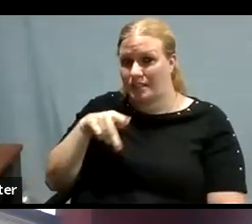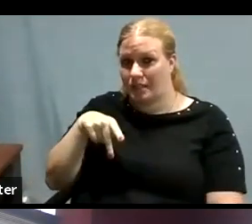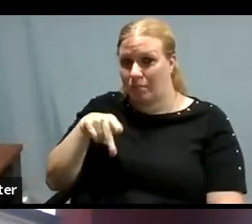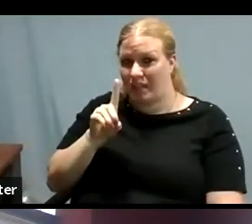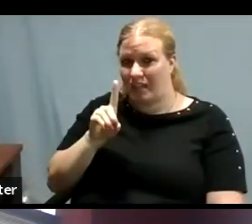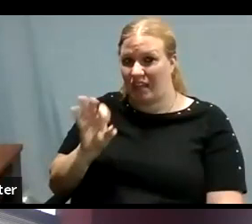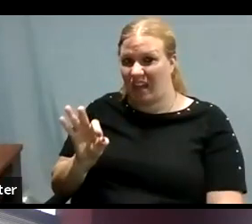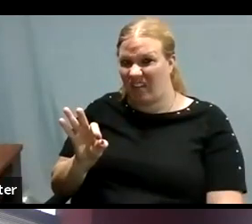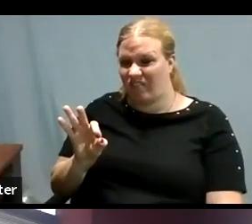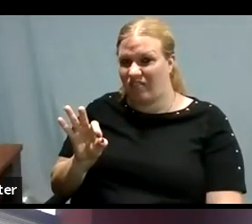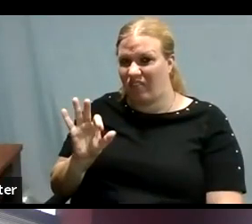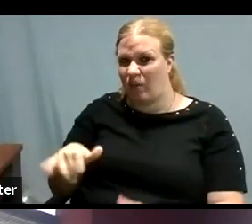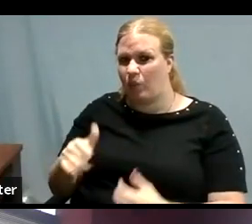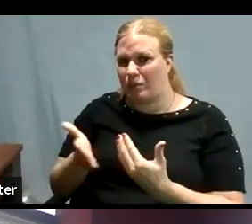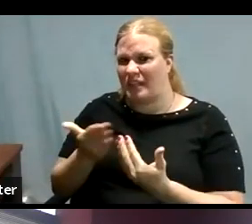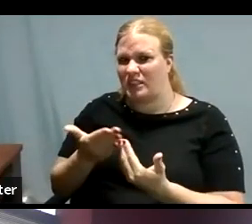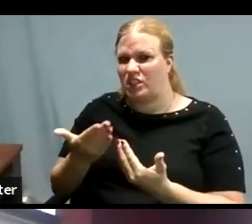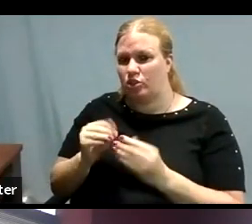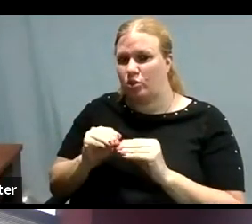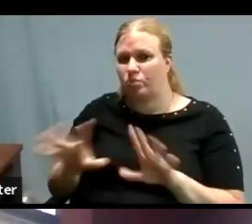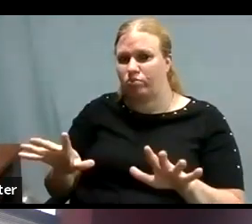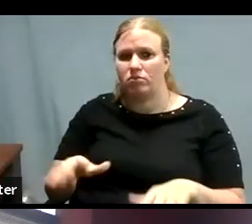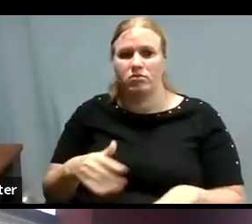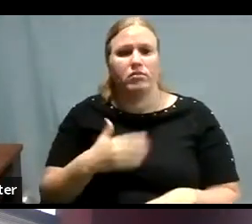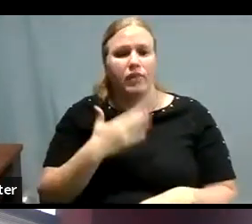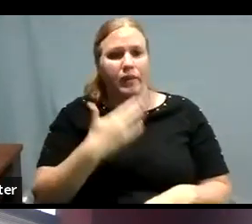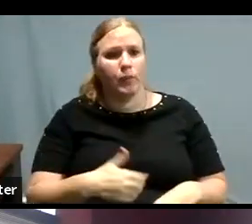Great. Kyle, go ahead.